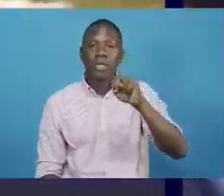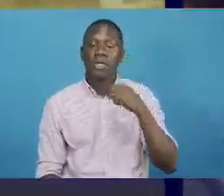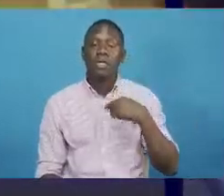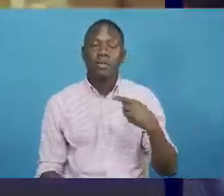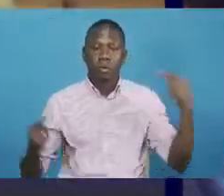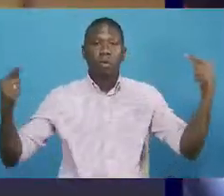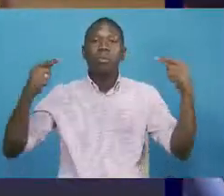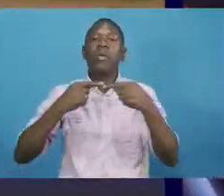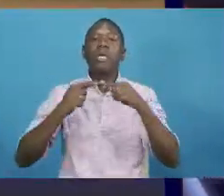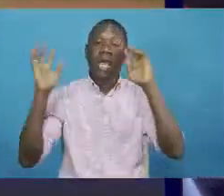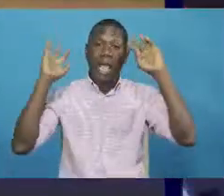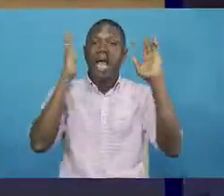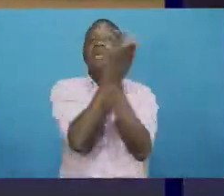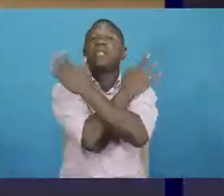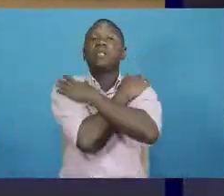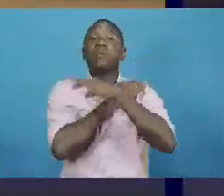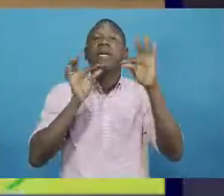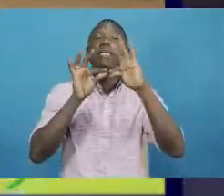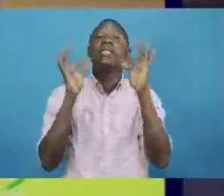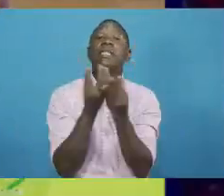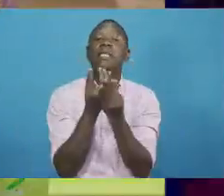League preliminary round qualifiers.